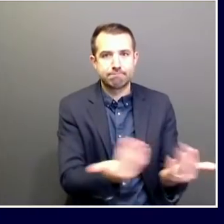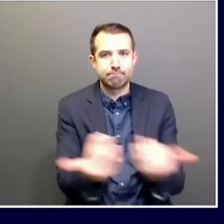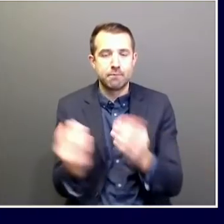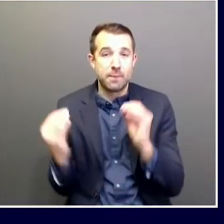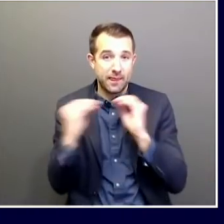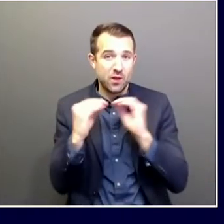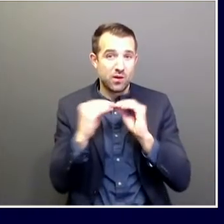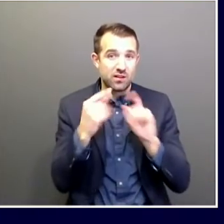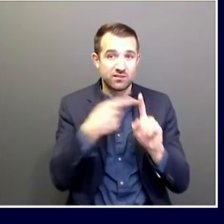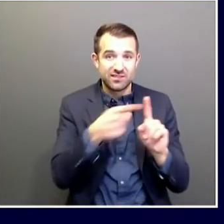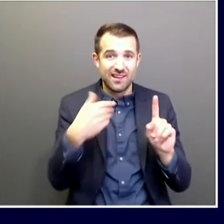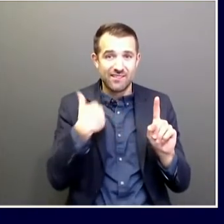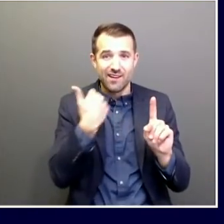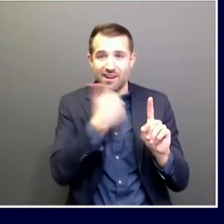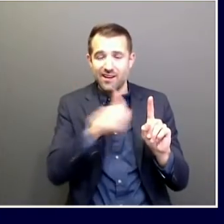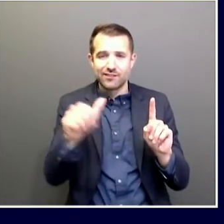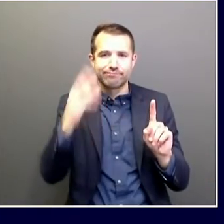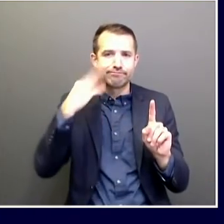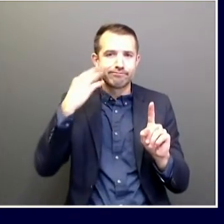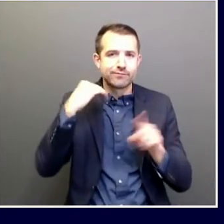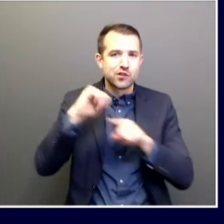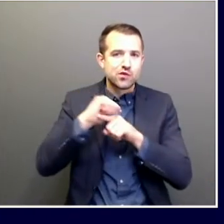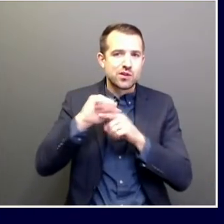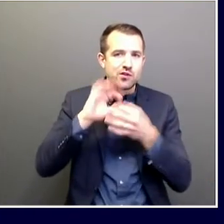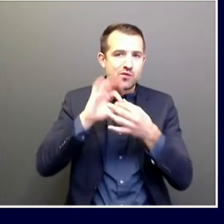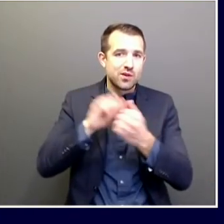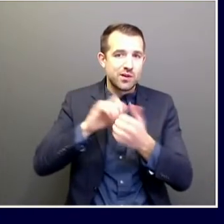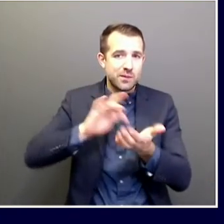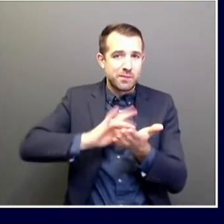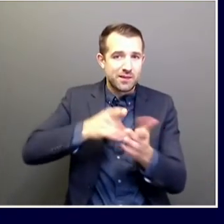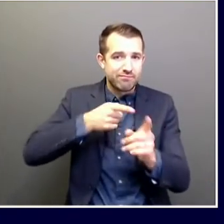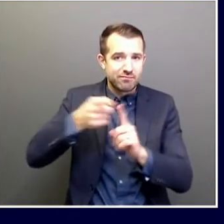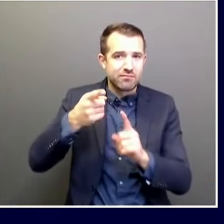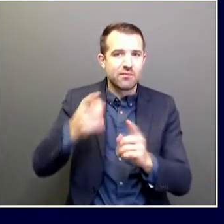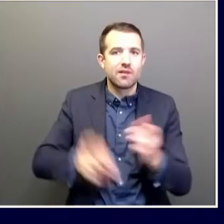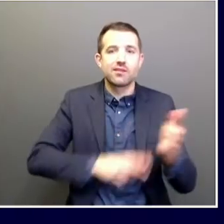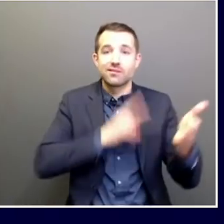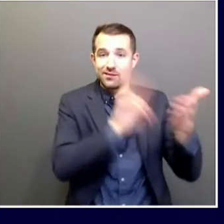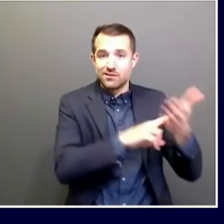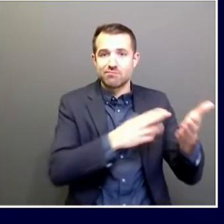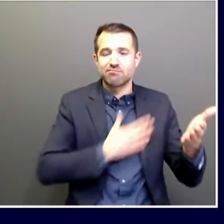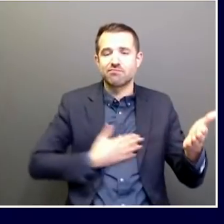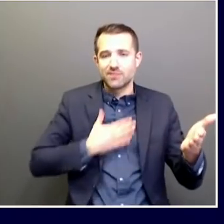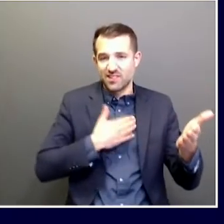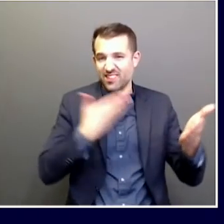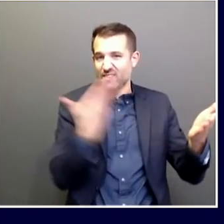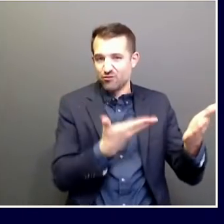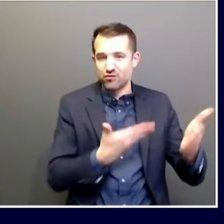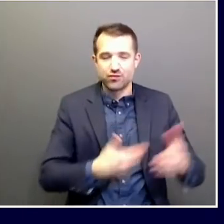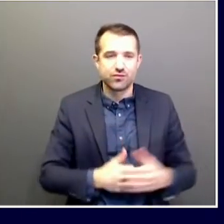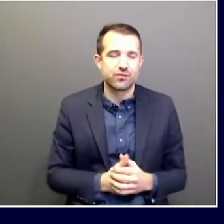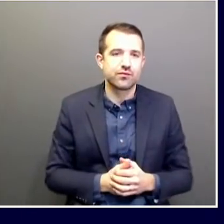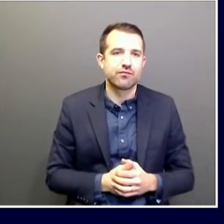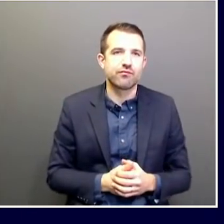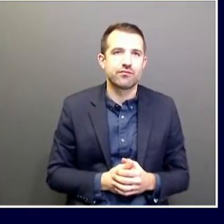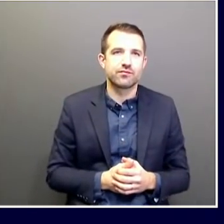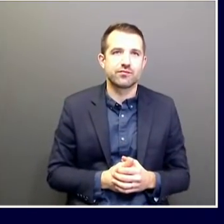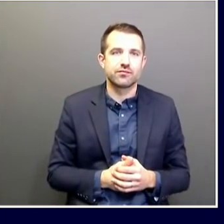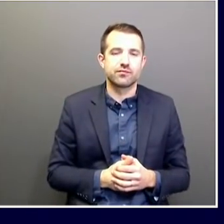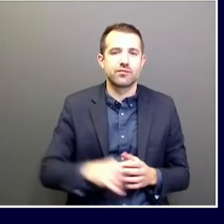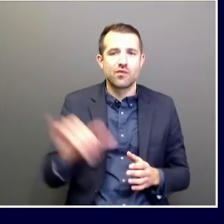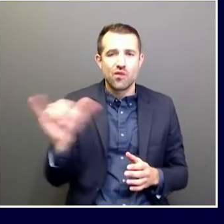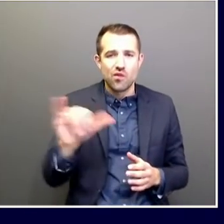to go to Maine Response to sign up. I'll also note, though, that we continue to look at all available options. That includes, for